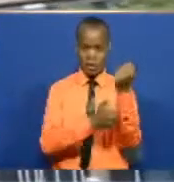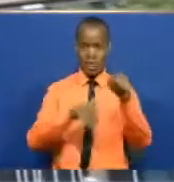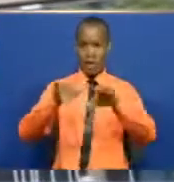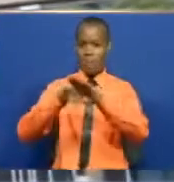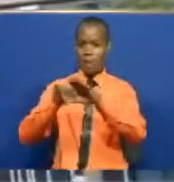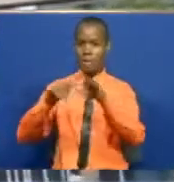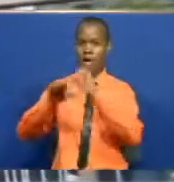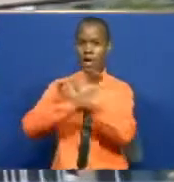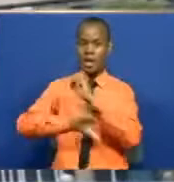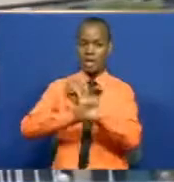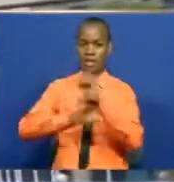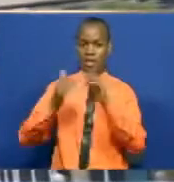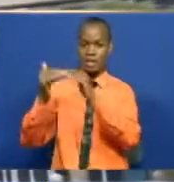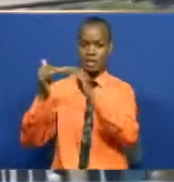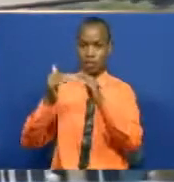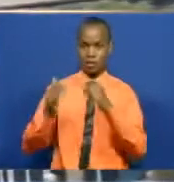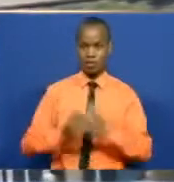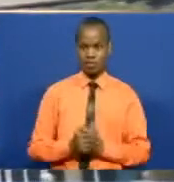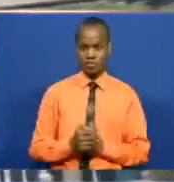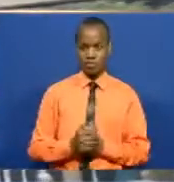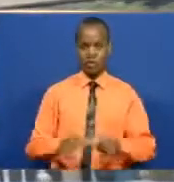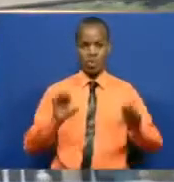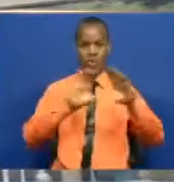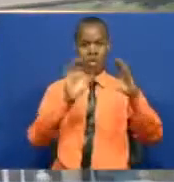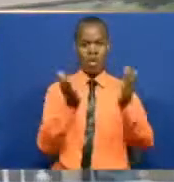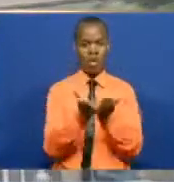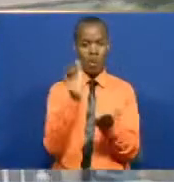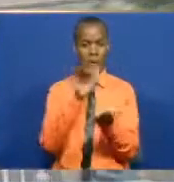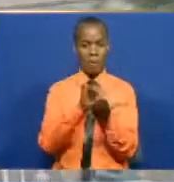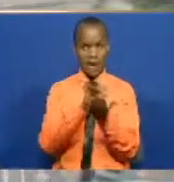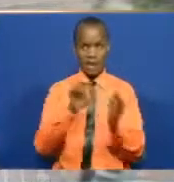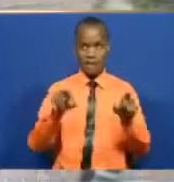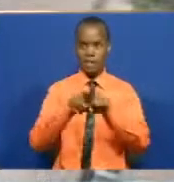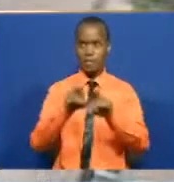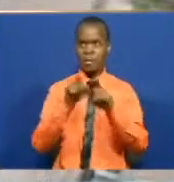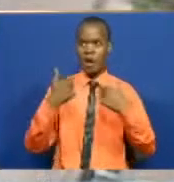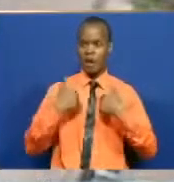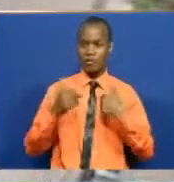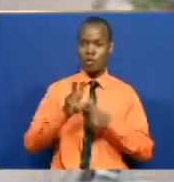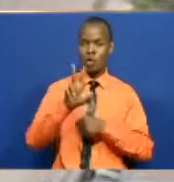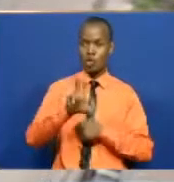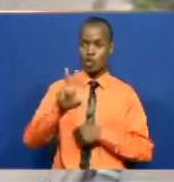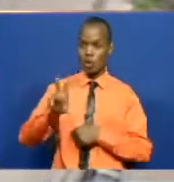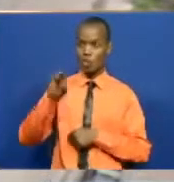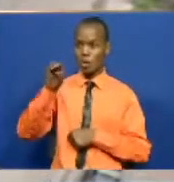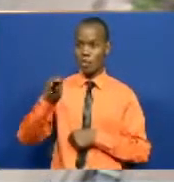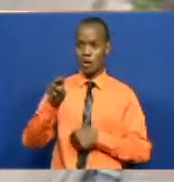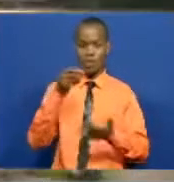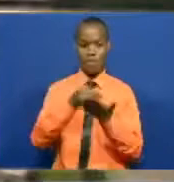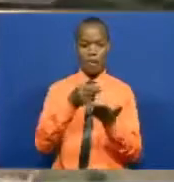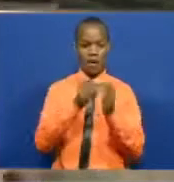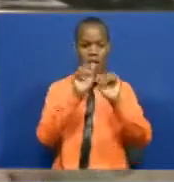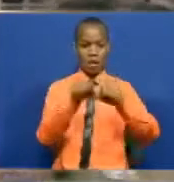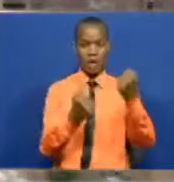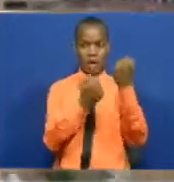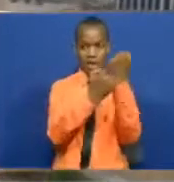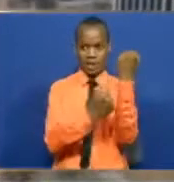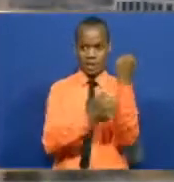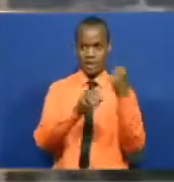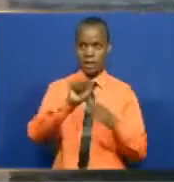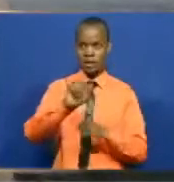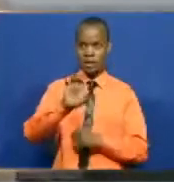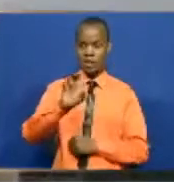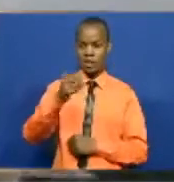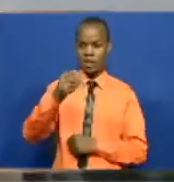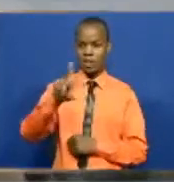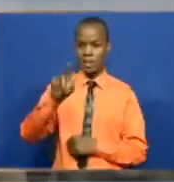countries' equity injections. The World Bank has also extended a 22 million shilling grant to support Shelter Africa's capital market